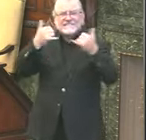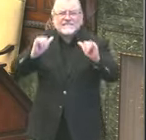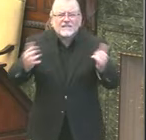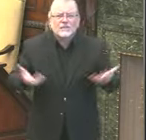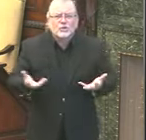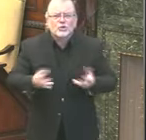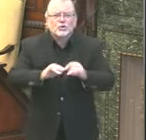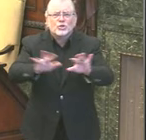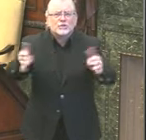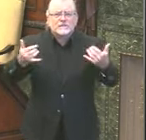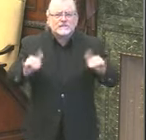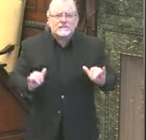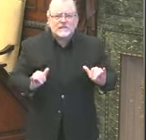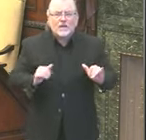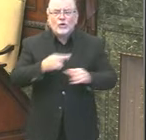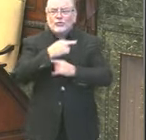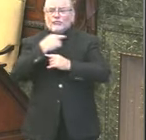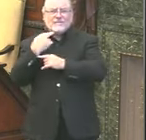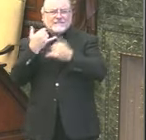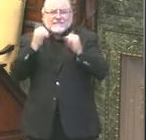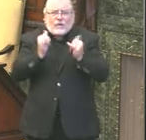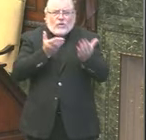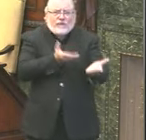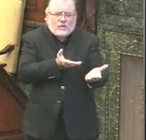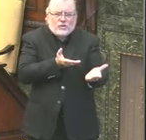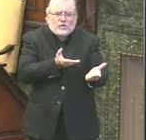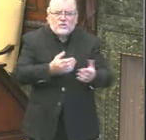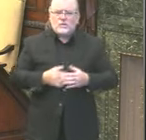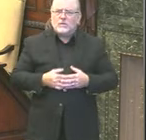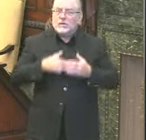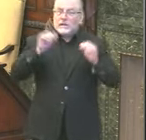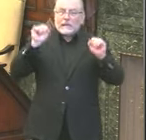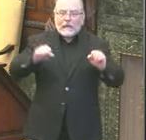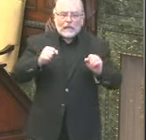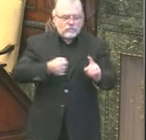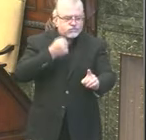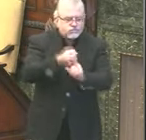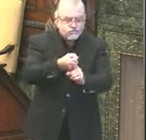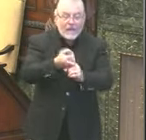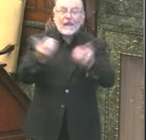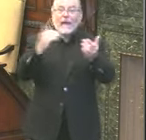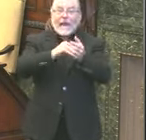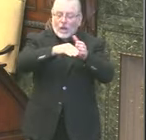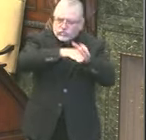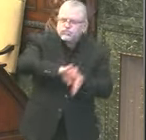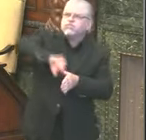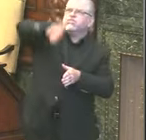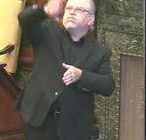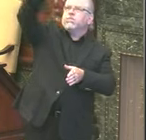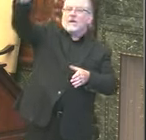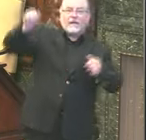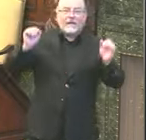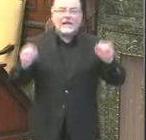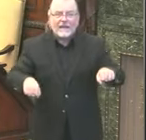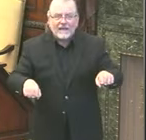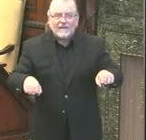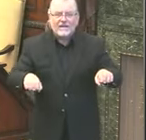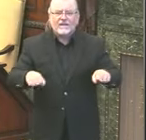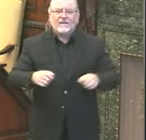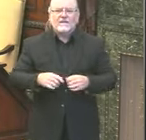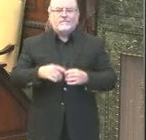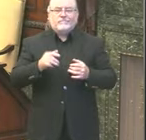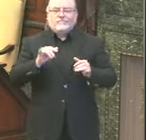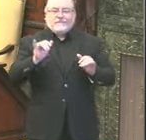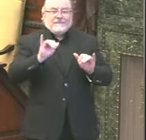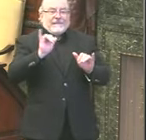so Philadelphia is just as vulnerable to an epidemic wave now in June as it was in March. Now, there are many other states in the United States